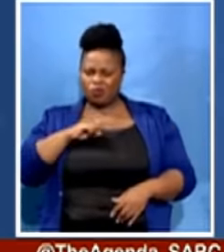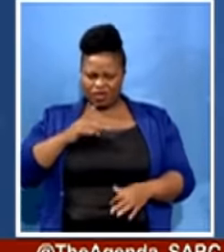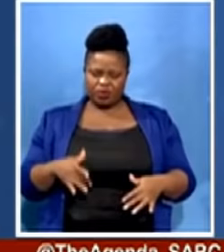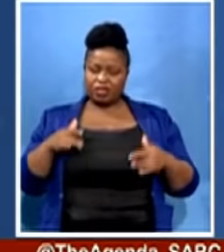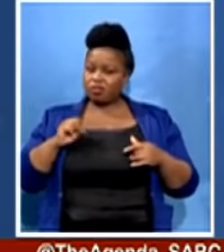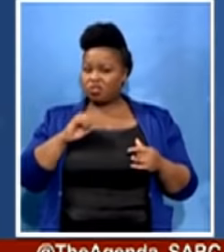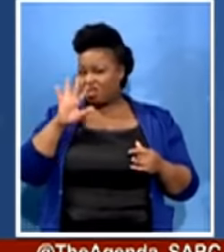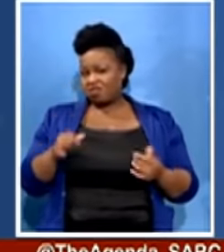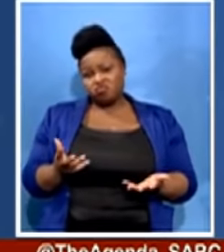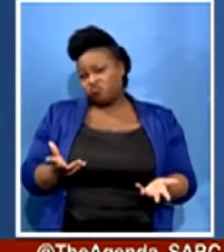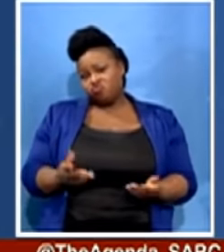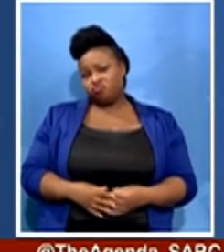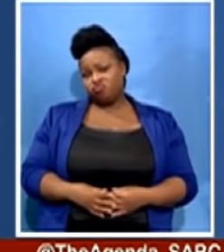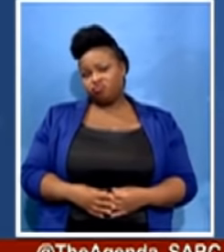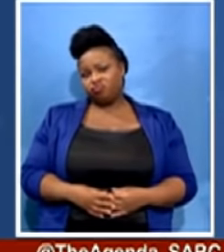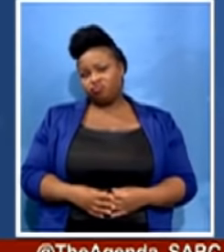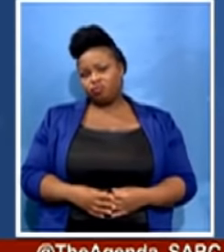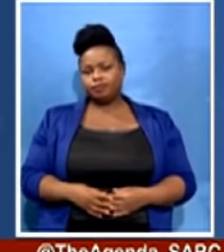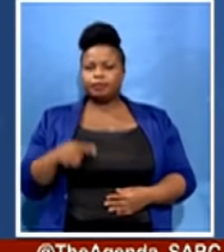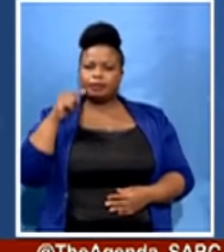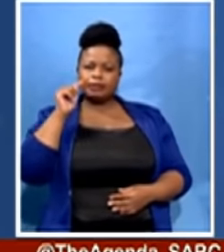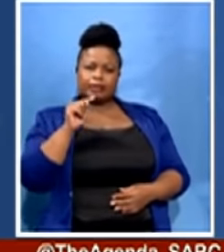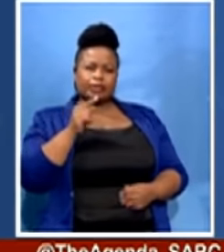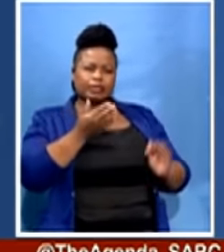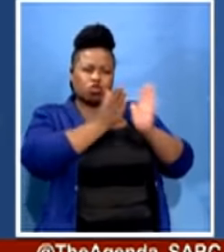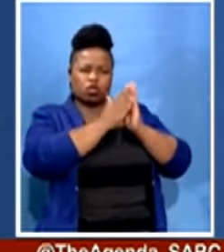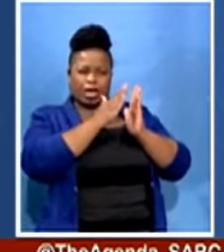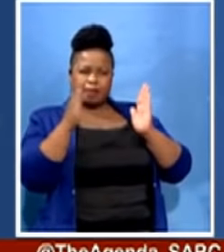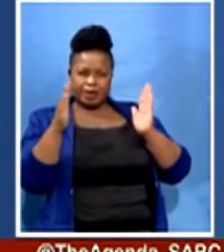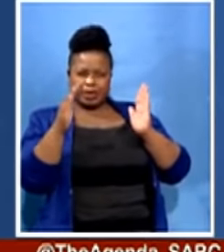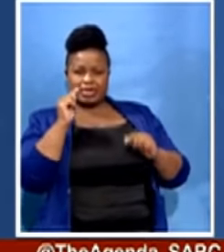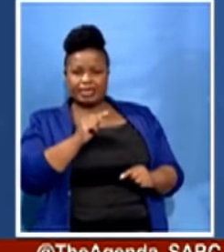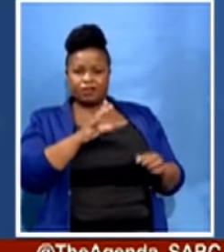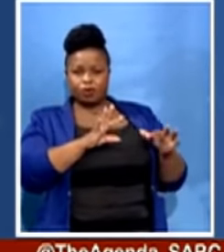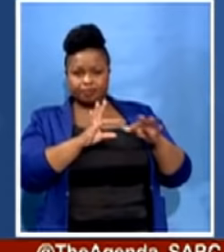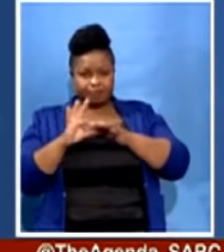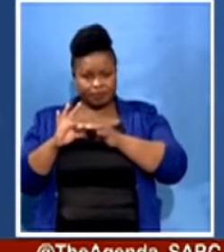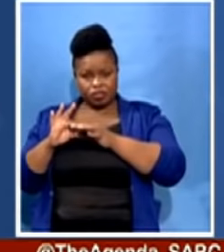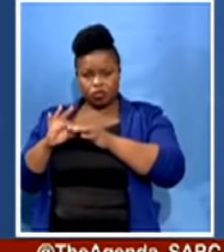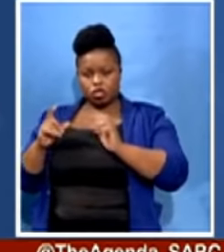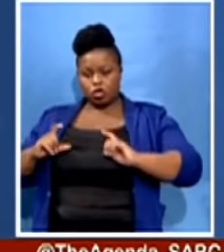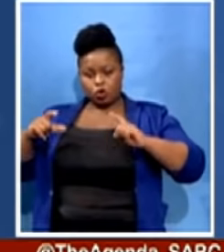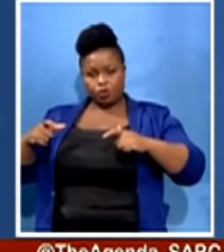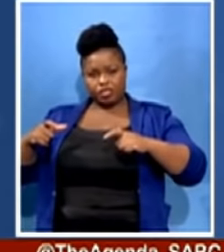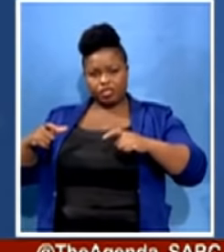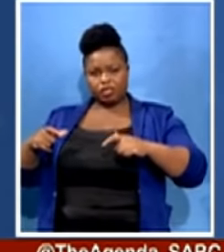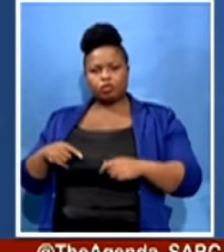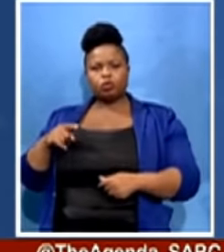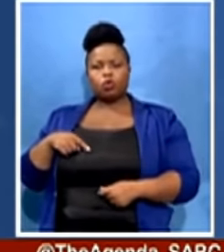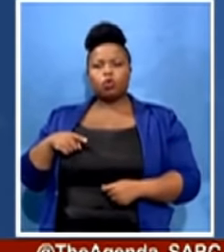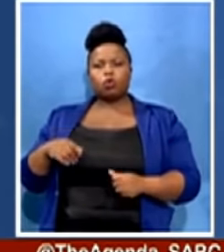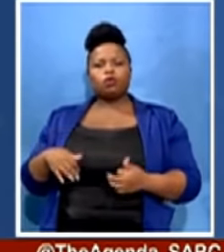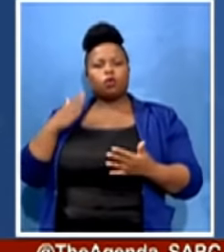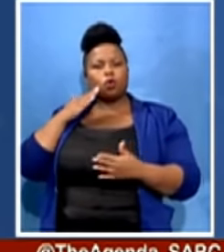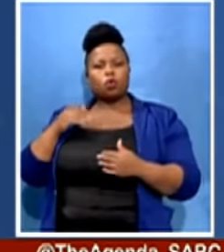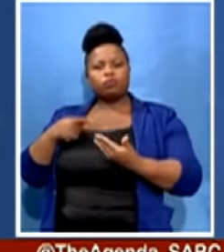in comparison or in relation to where the commission sits to hear evidence, talk to us about that in terms of